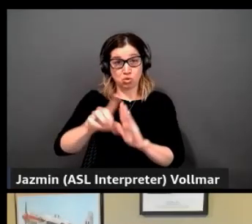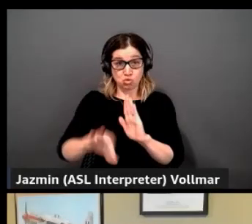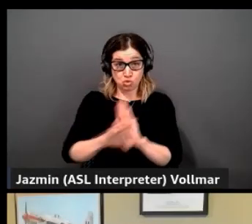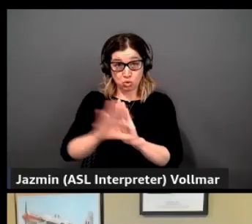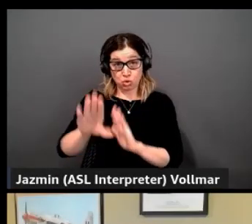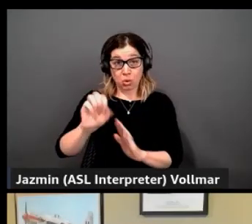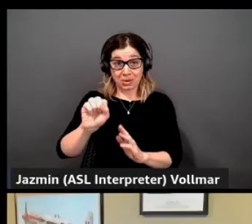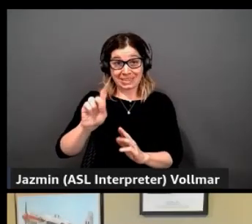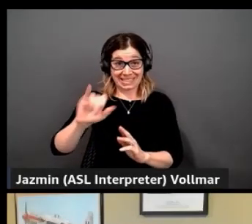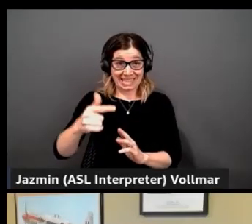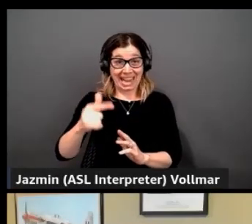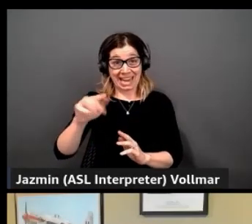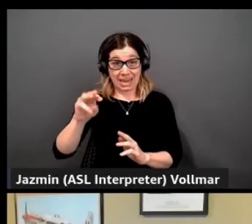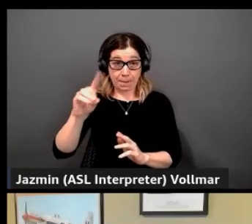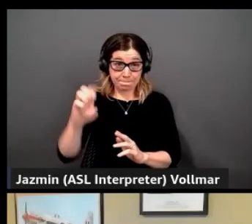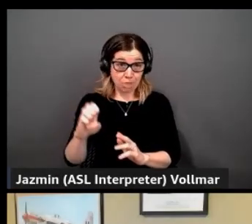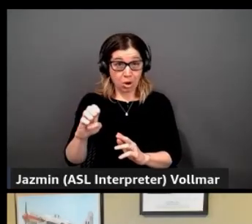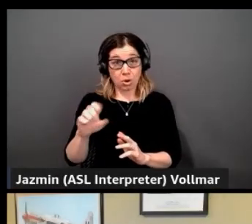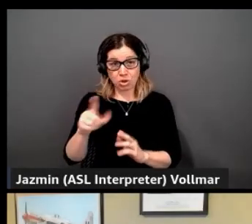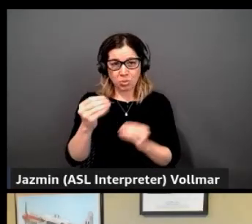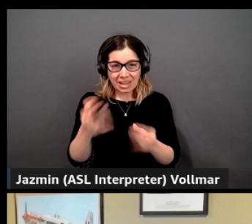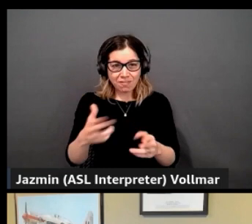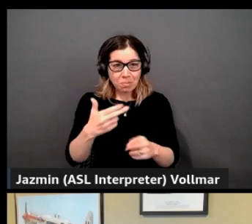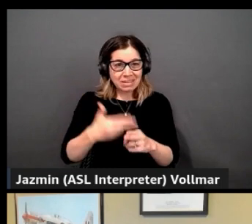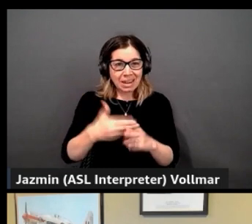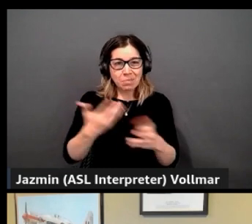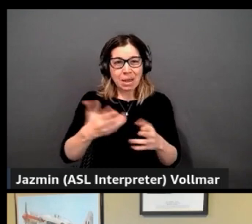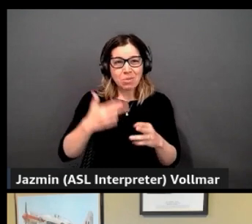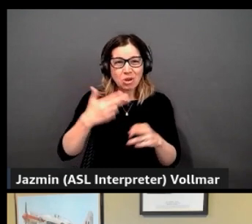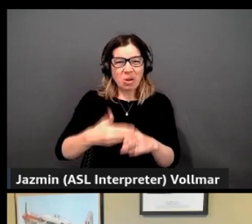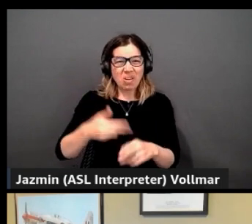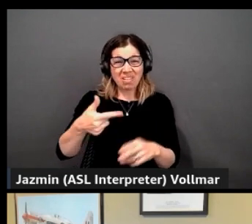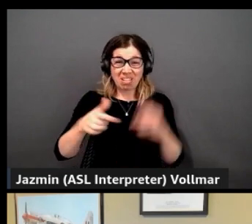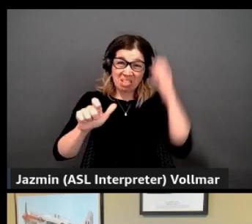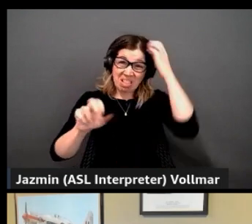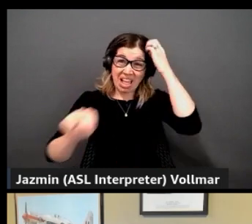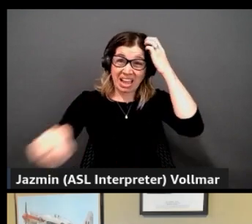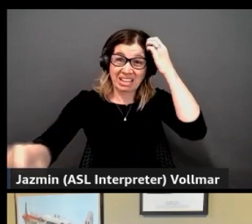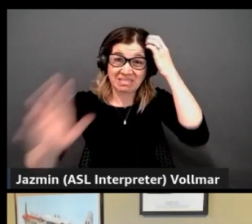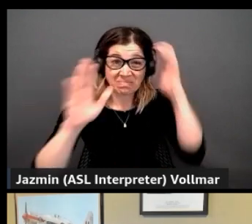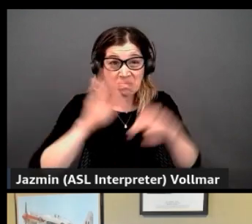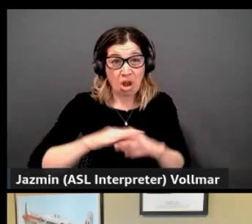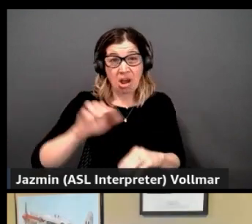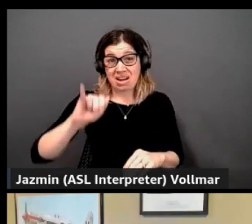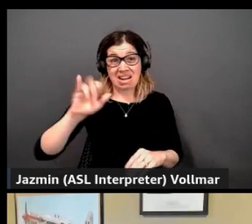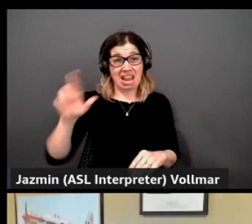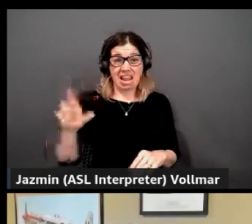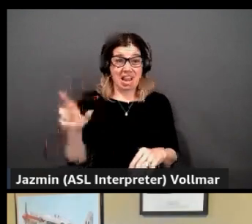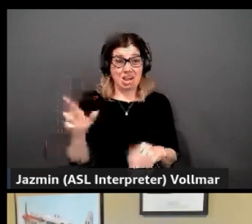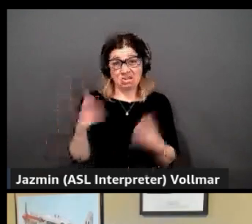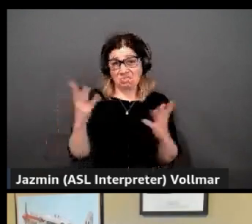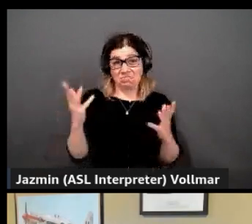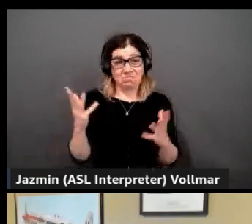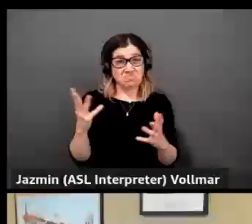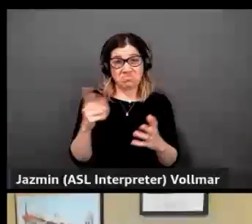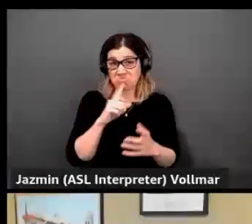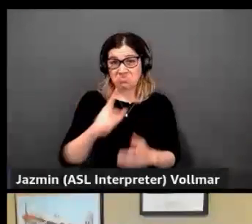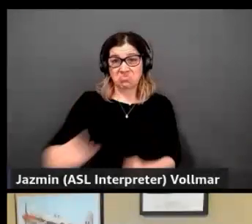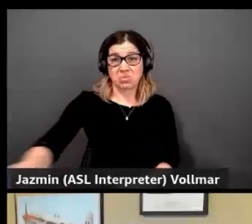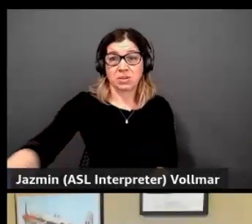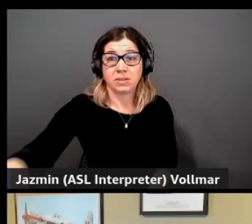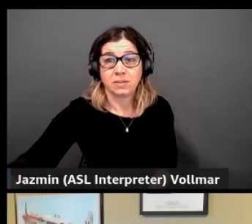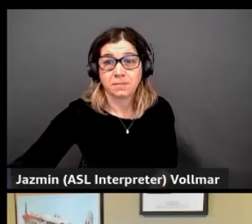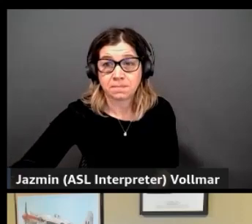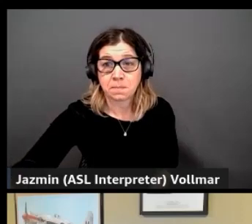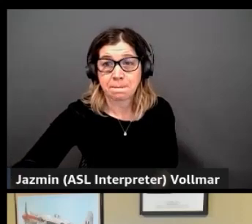you give it a name, and you might call it Glenn On Air. Okay. Oh, I think sorry, let's be